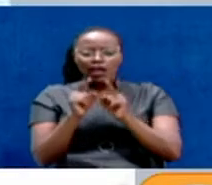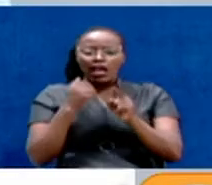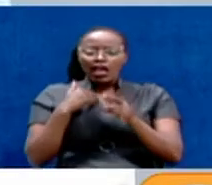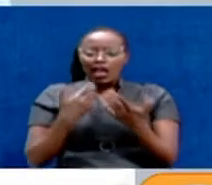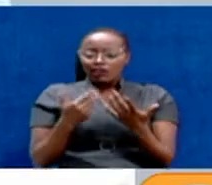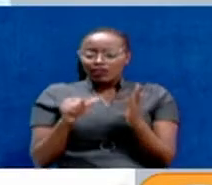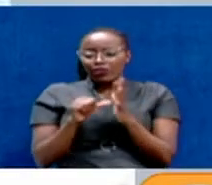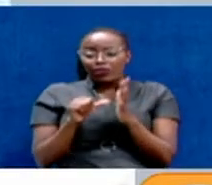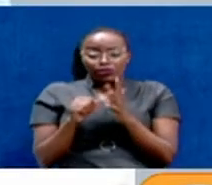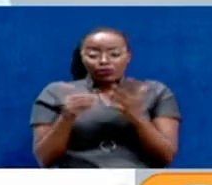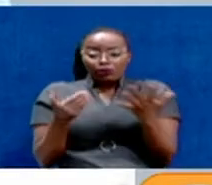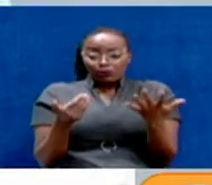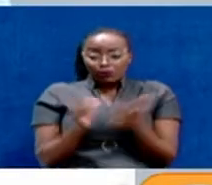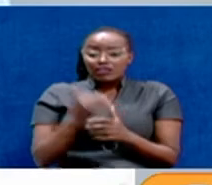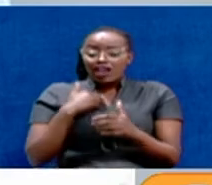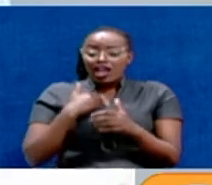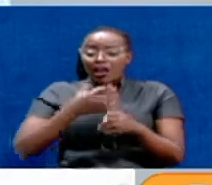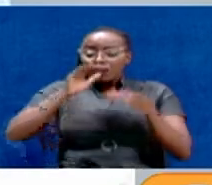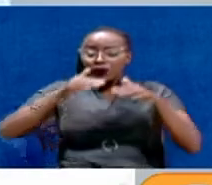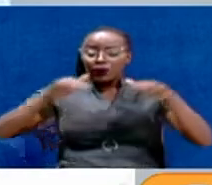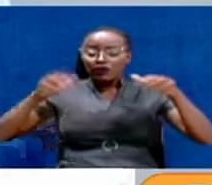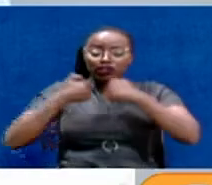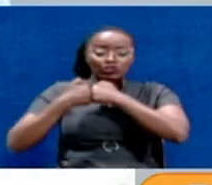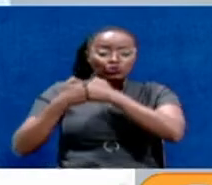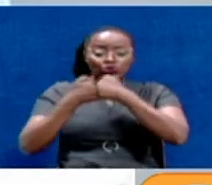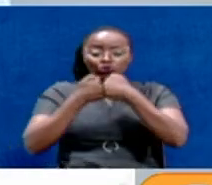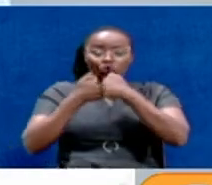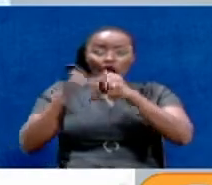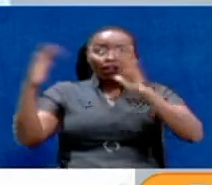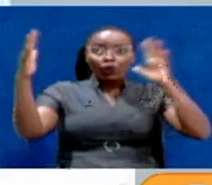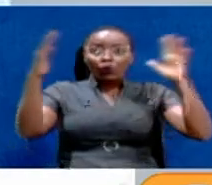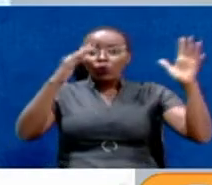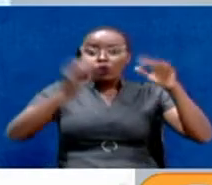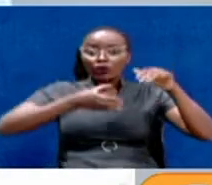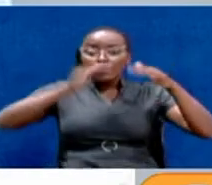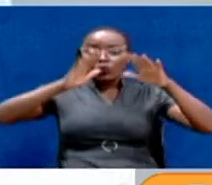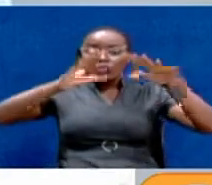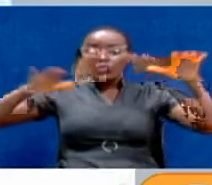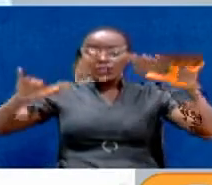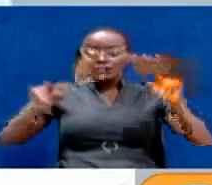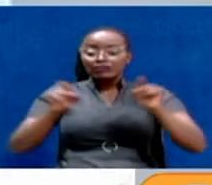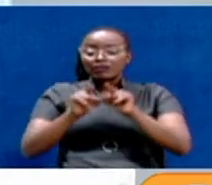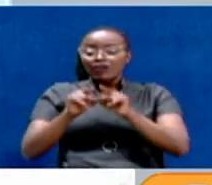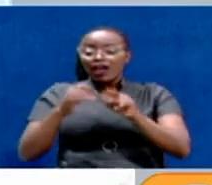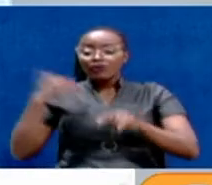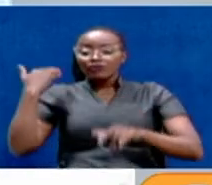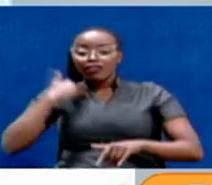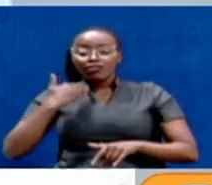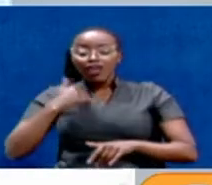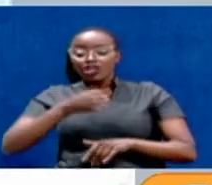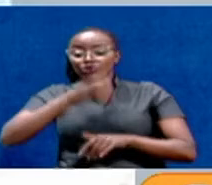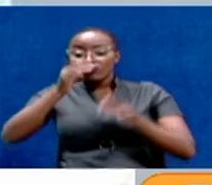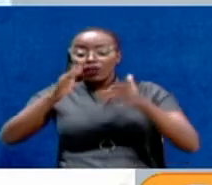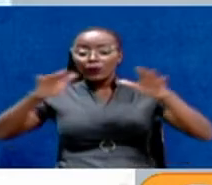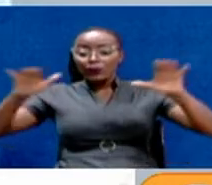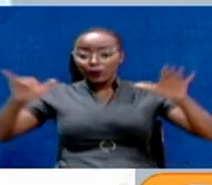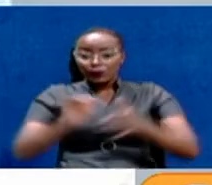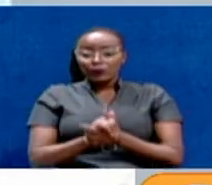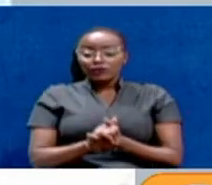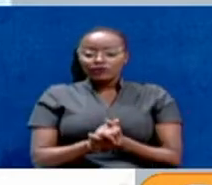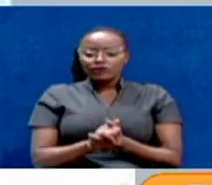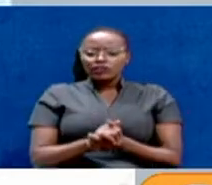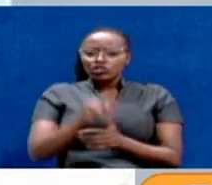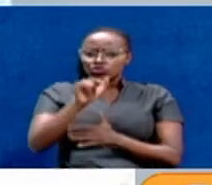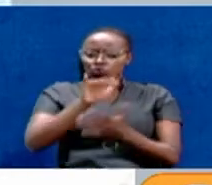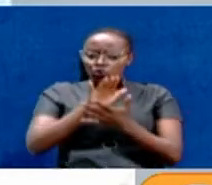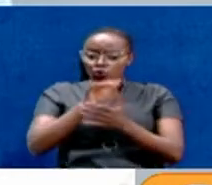and sea challenges like sea waves and all those kind of things, piracy. And I will say that